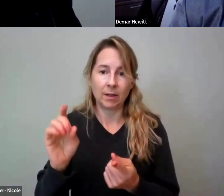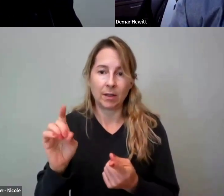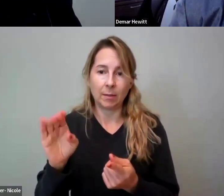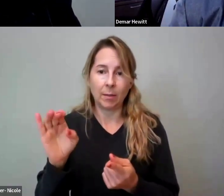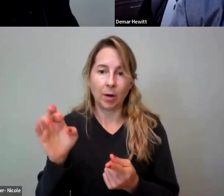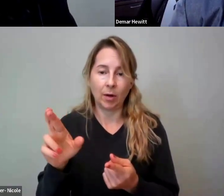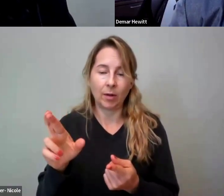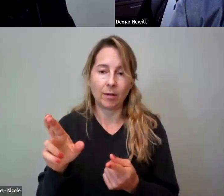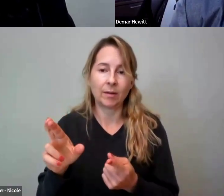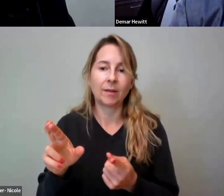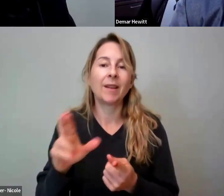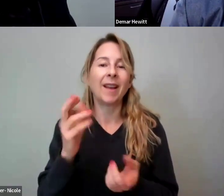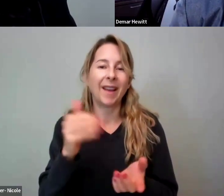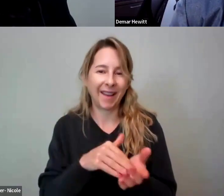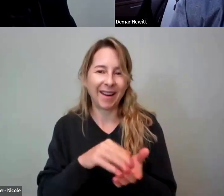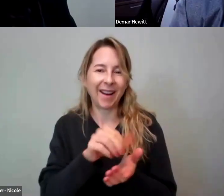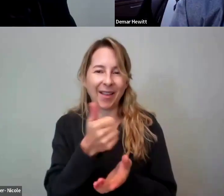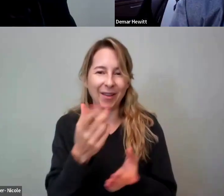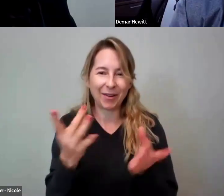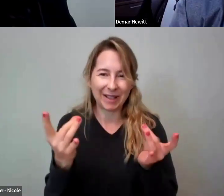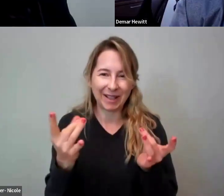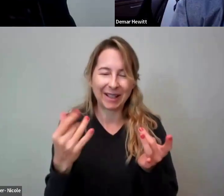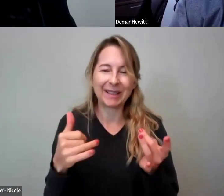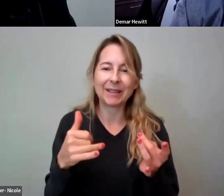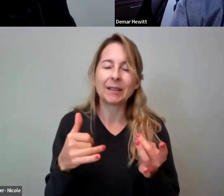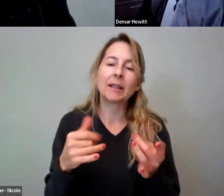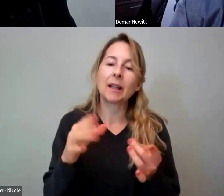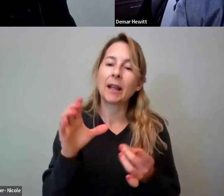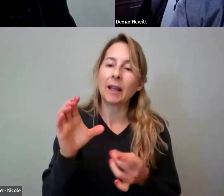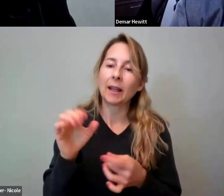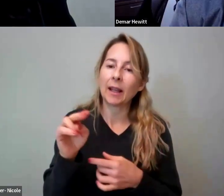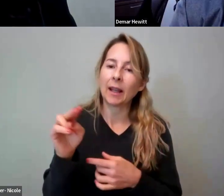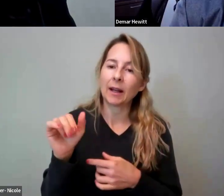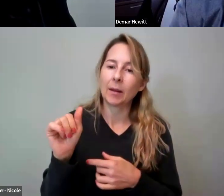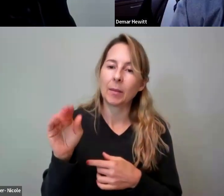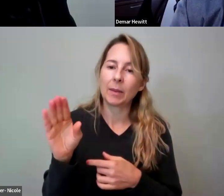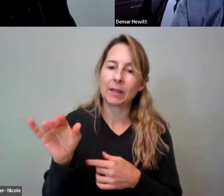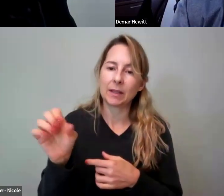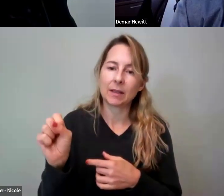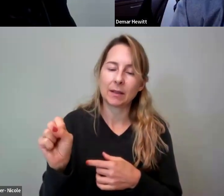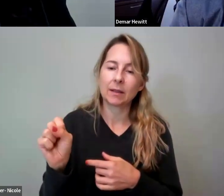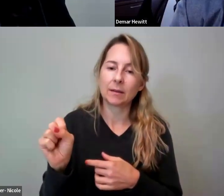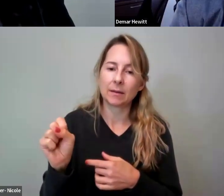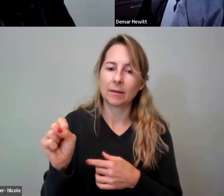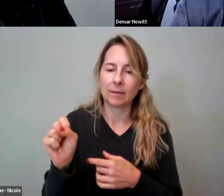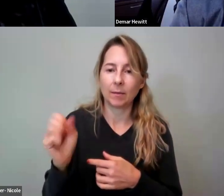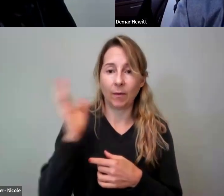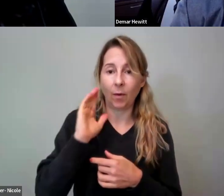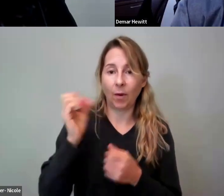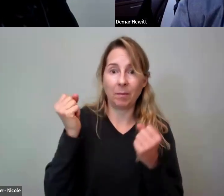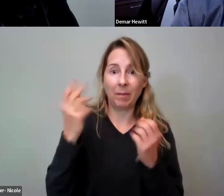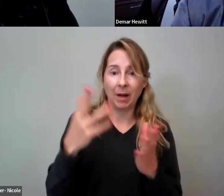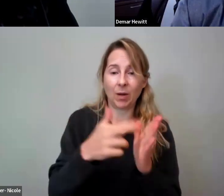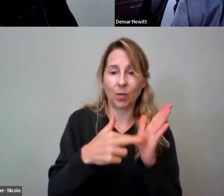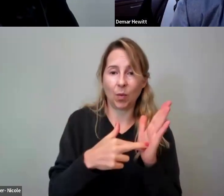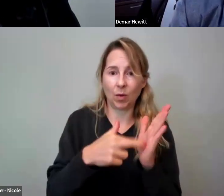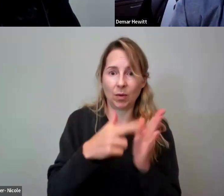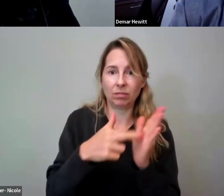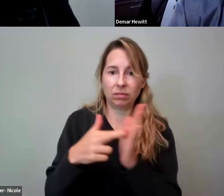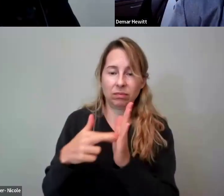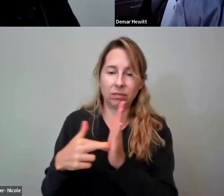Tricky one too. Cannabis, so many bylaws were once against cannabis use in